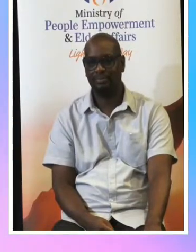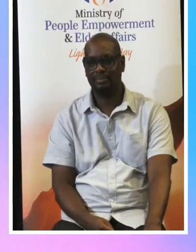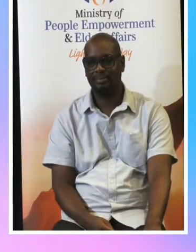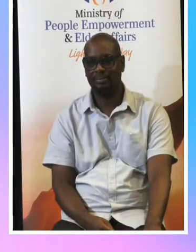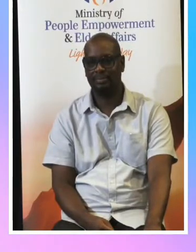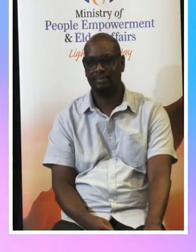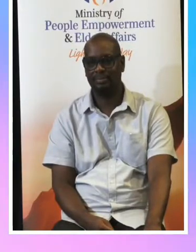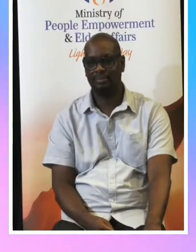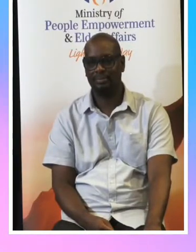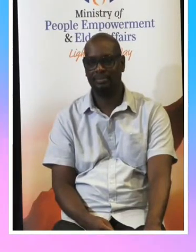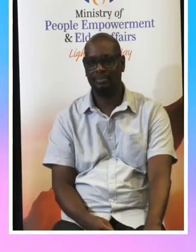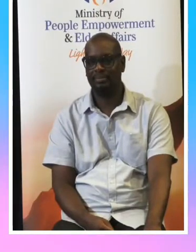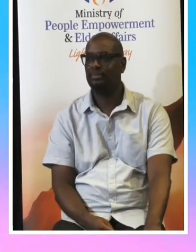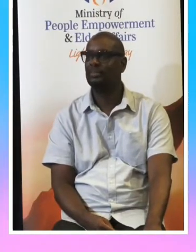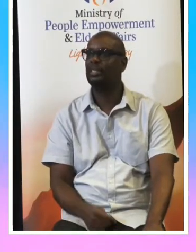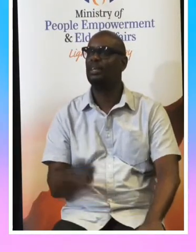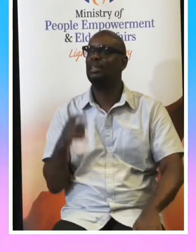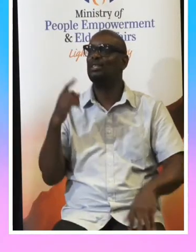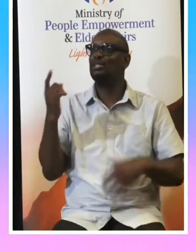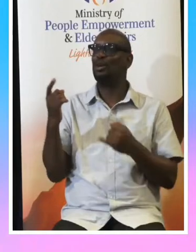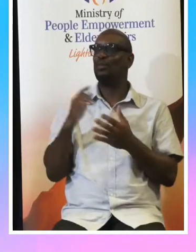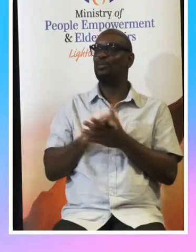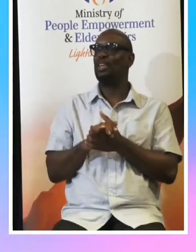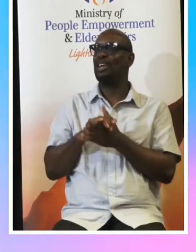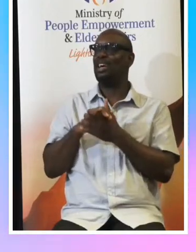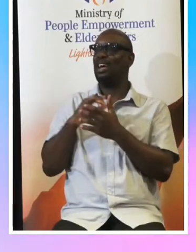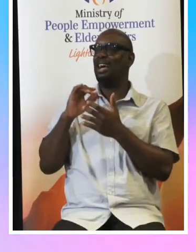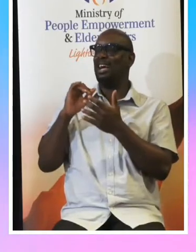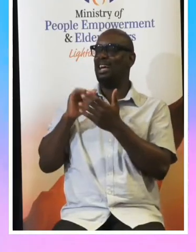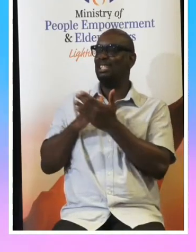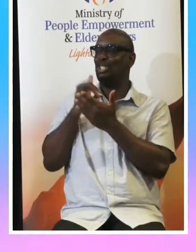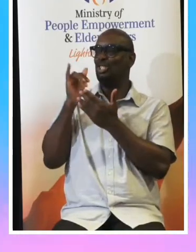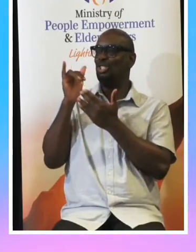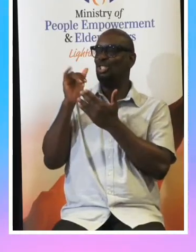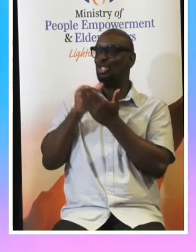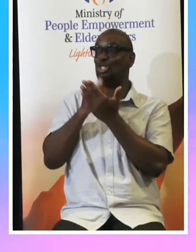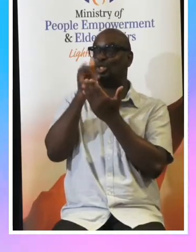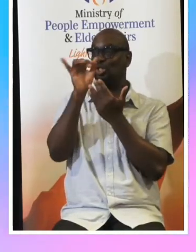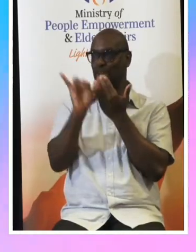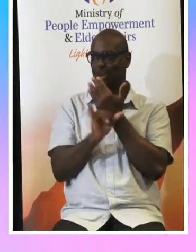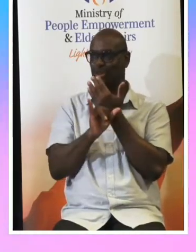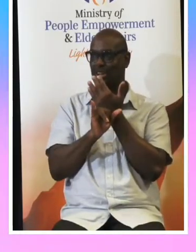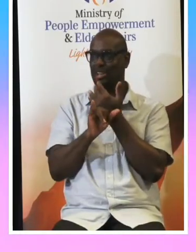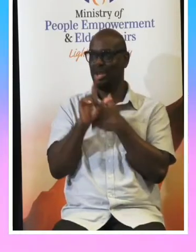2022, I was sitting and minding my business, as some of us like to say.